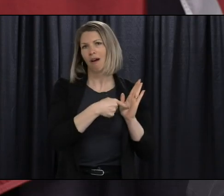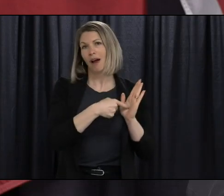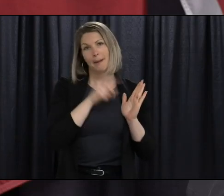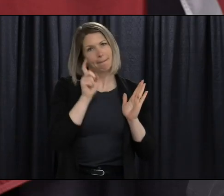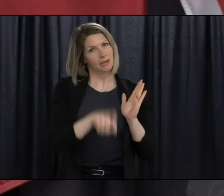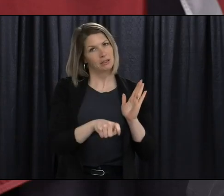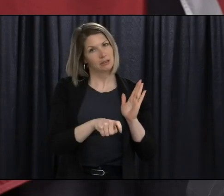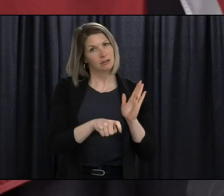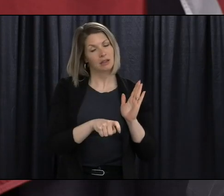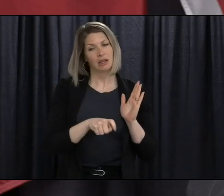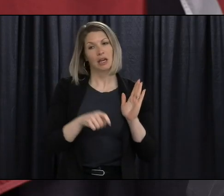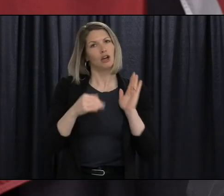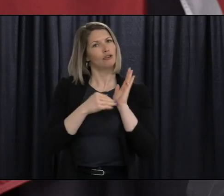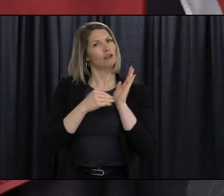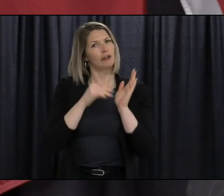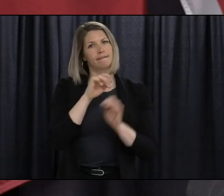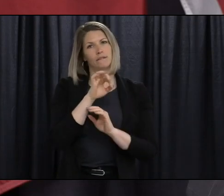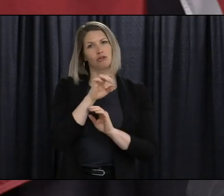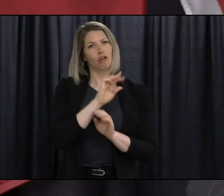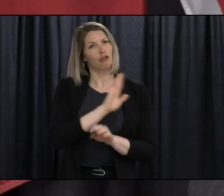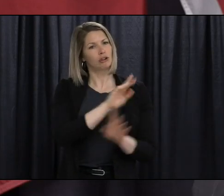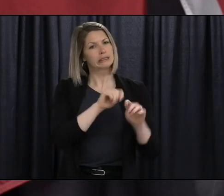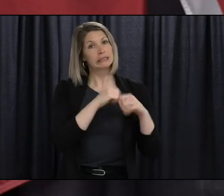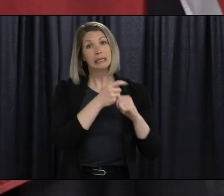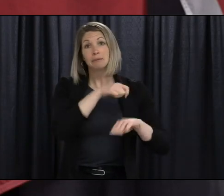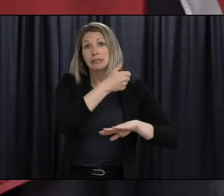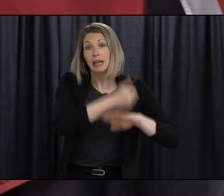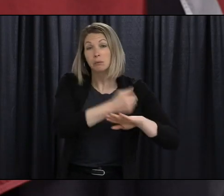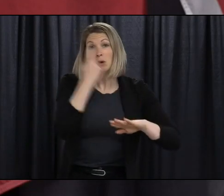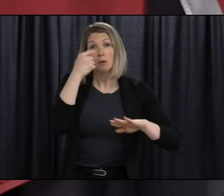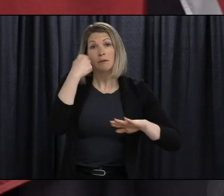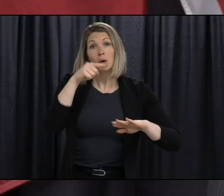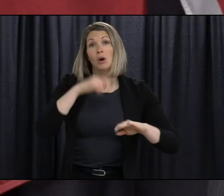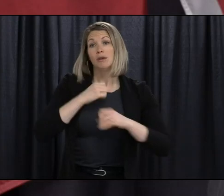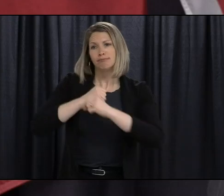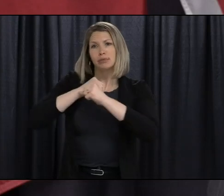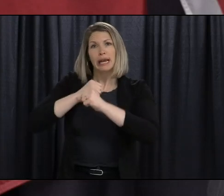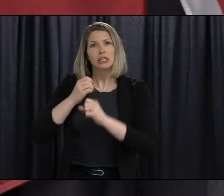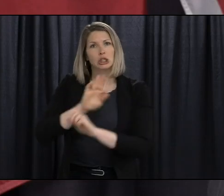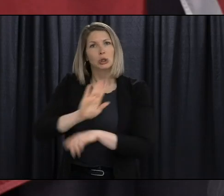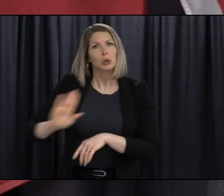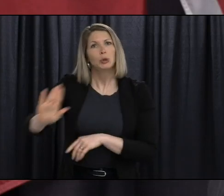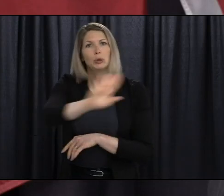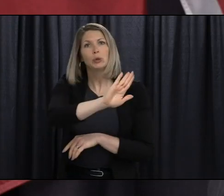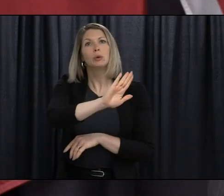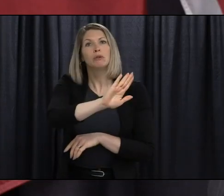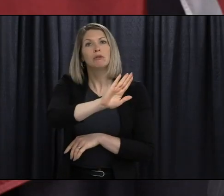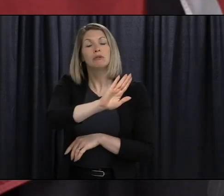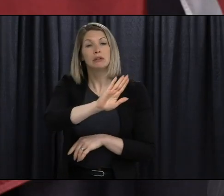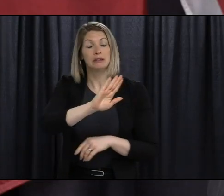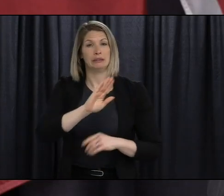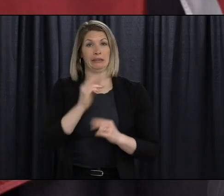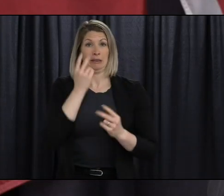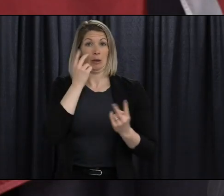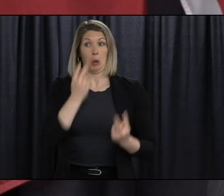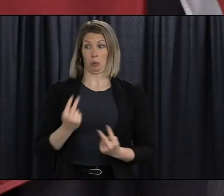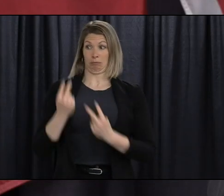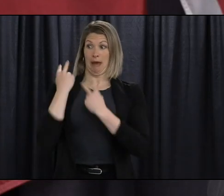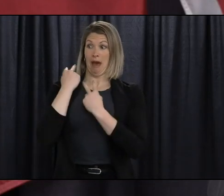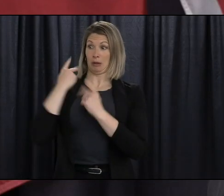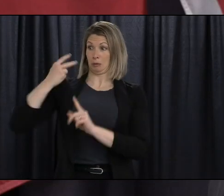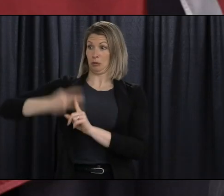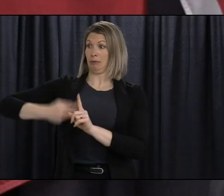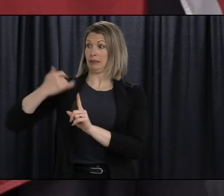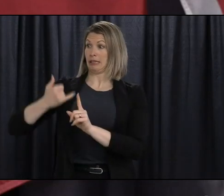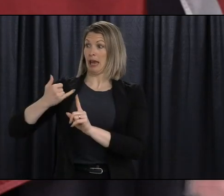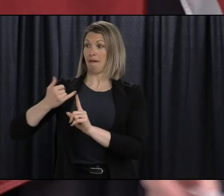and her team has put in place. They are there for a reason, and as Dr. Fitzgerald said, they're working thanks to the